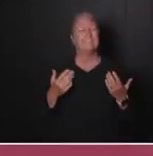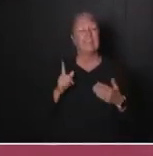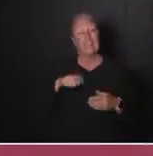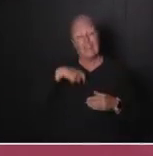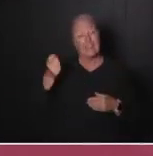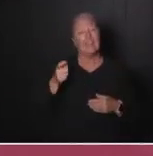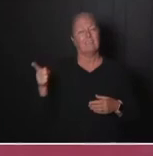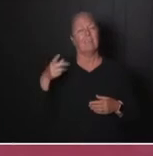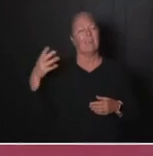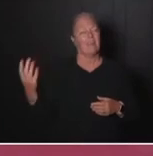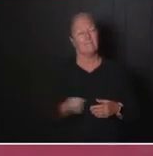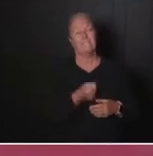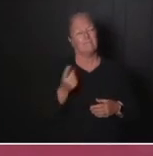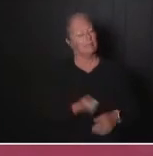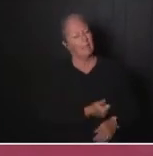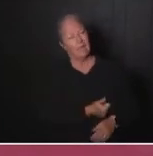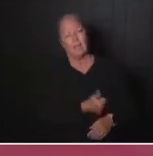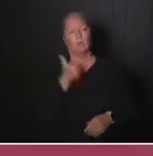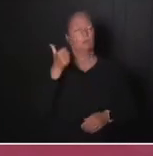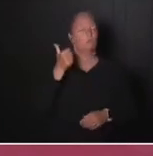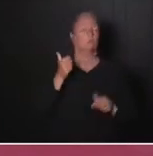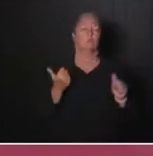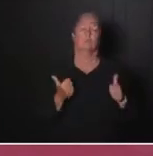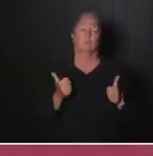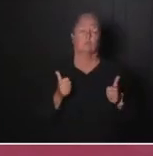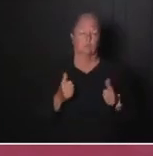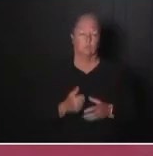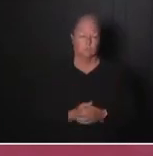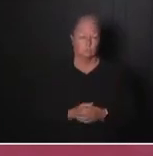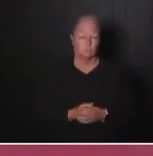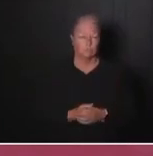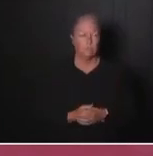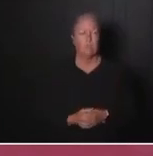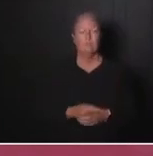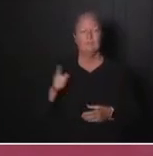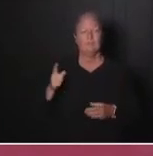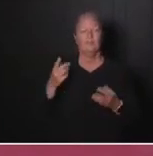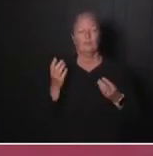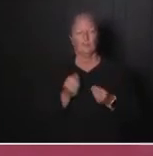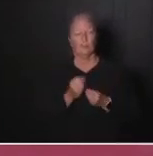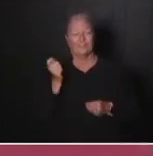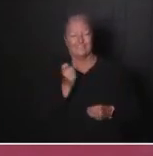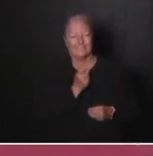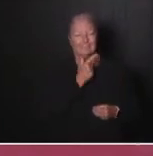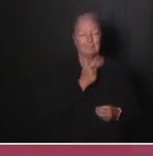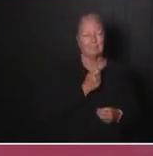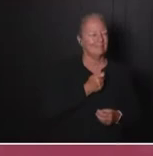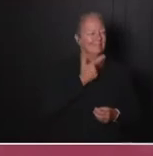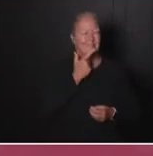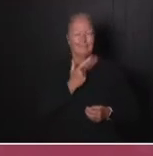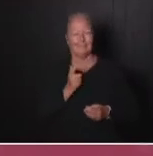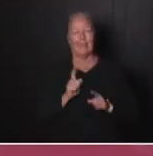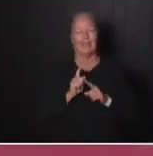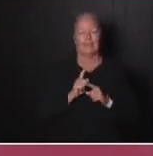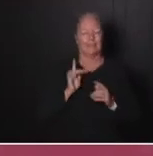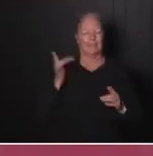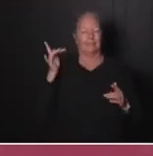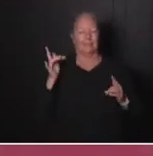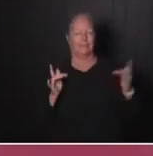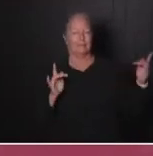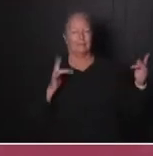be out of office. A government of smirk and mirrors that is not worthy of